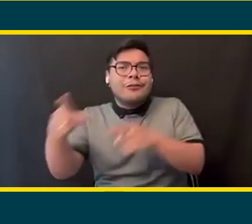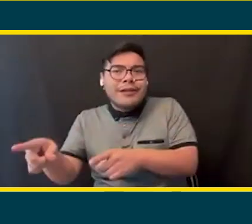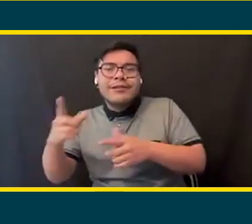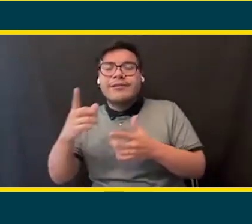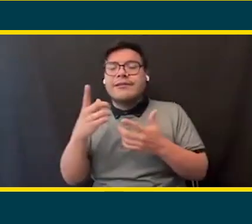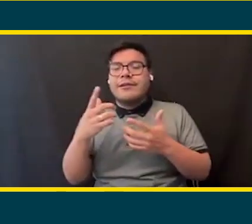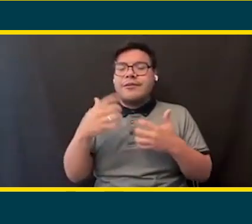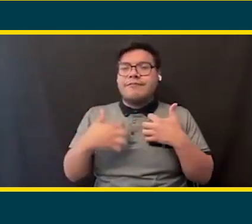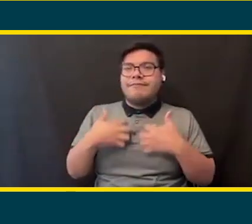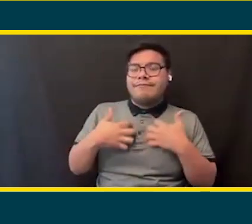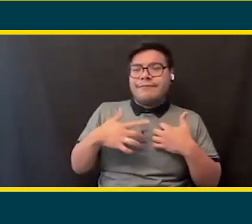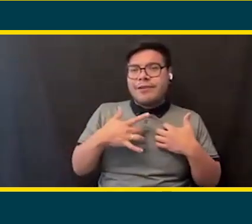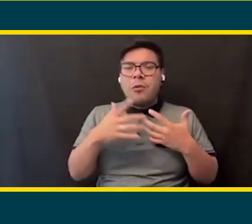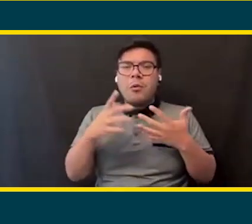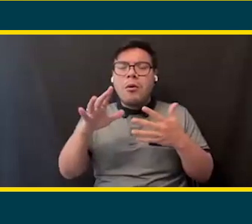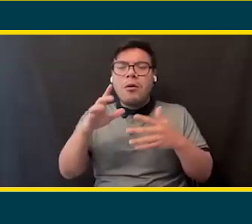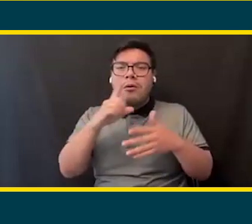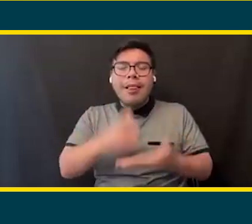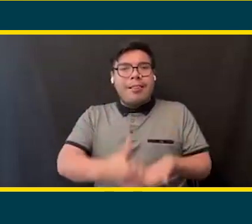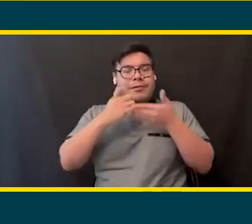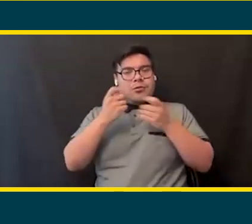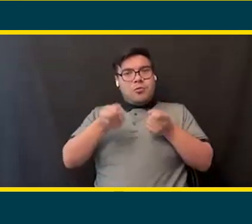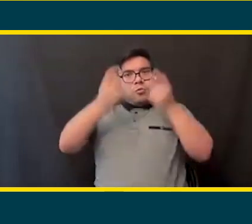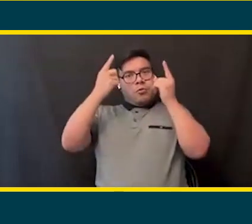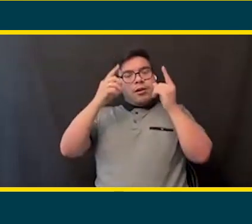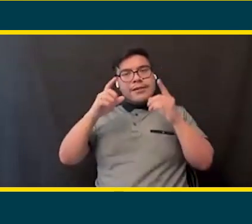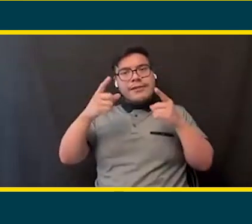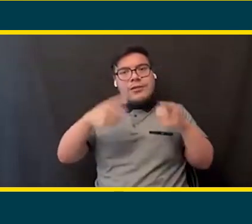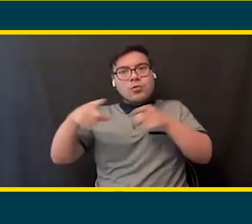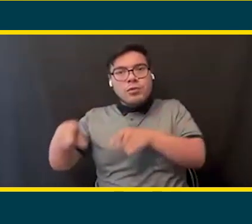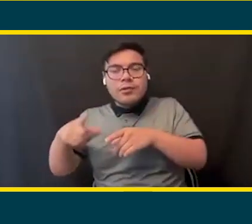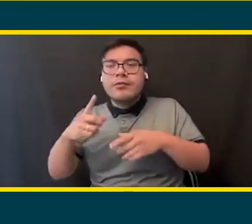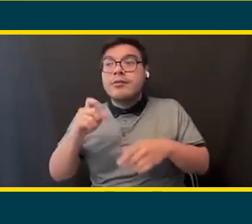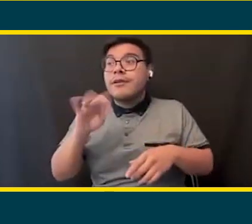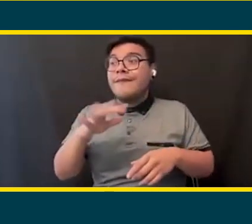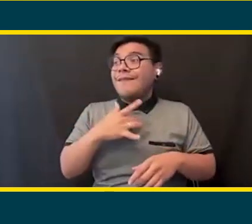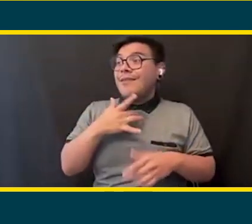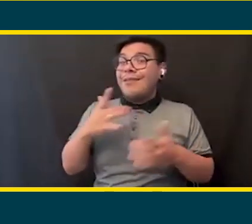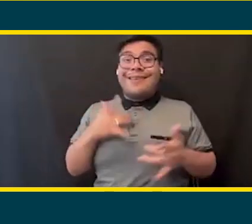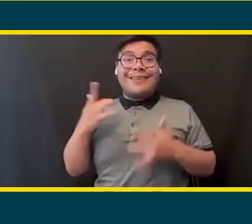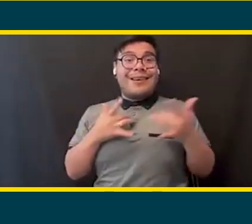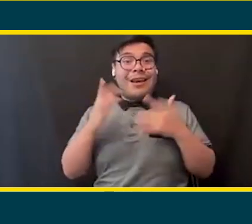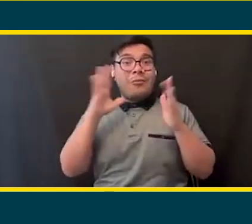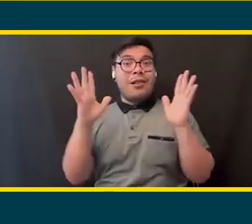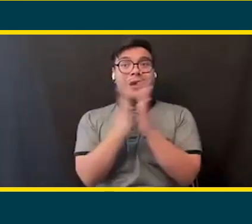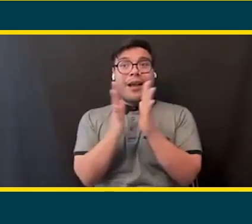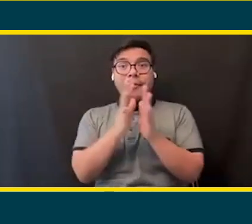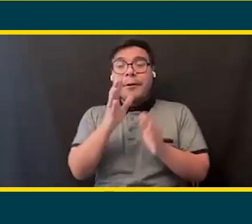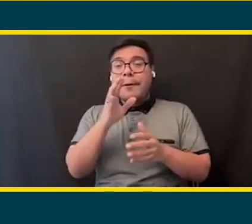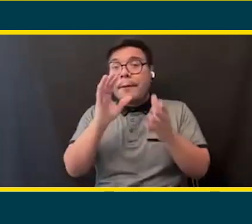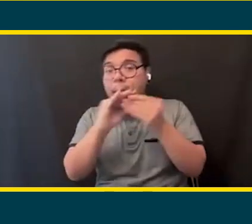make sense of our situation. So for example, if I'm really excited about something, I'm gonna like clap and make a noise, a verbal